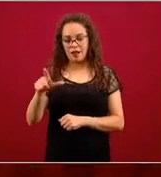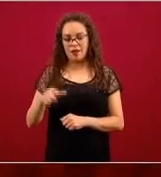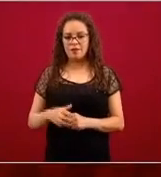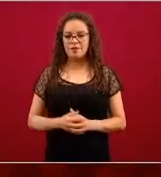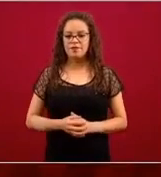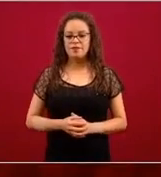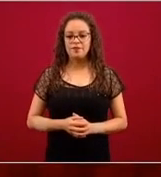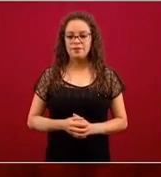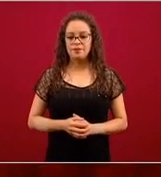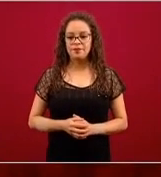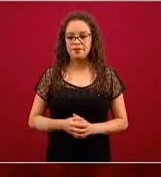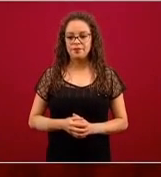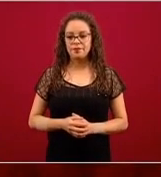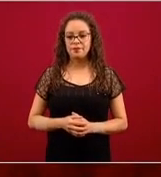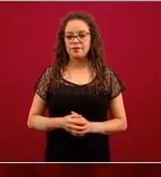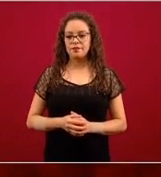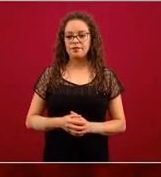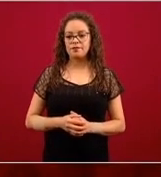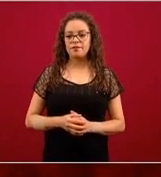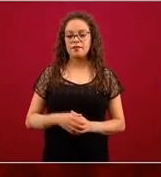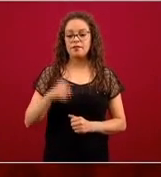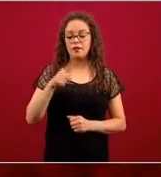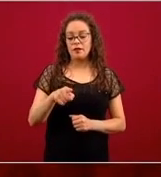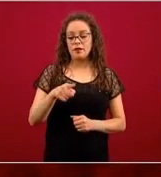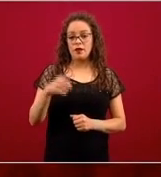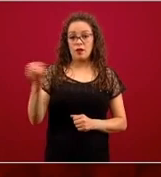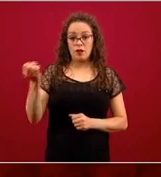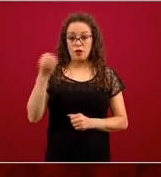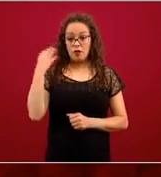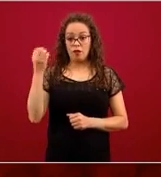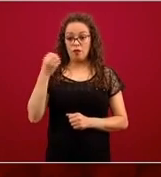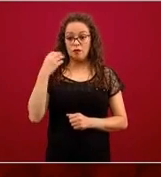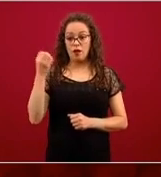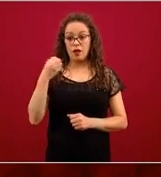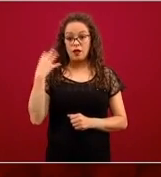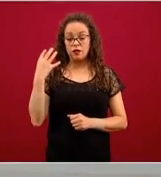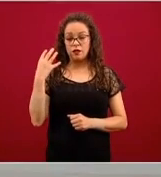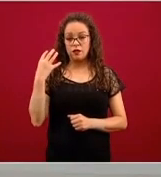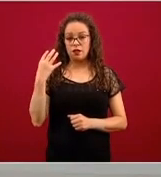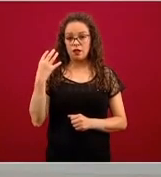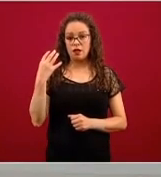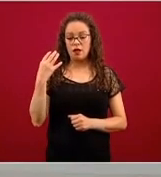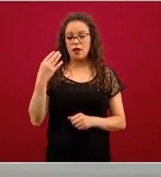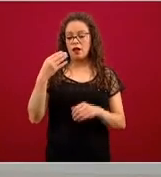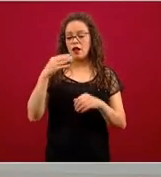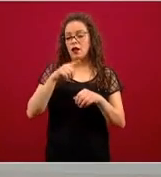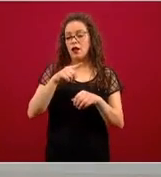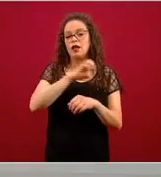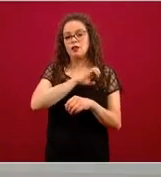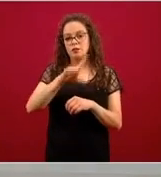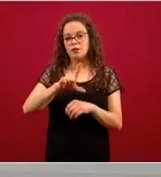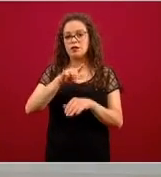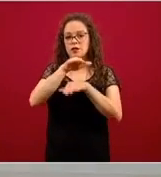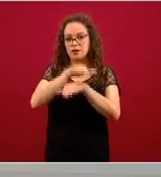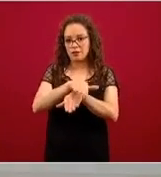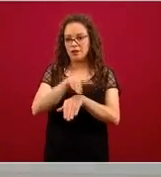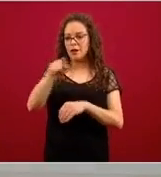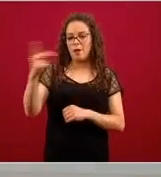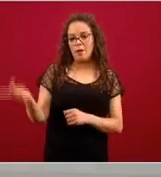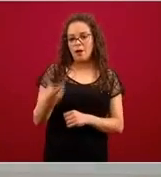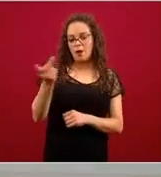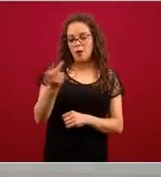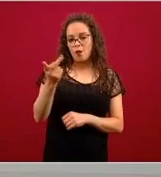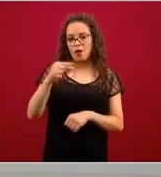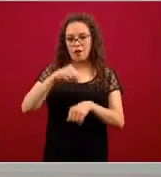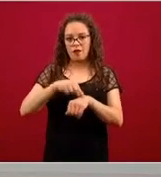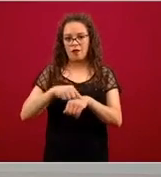remotely with Dr. Gattel. So, as we know, that conference won't be a press conference, that will be